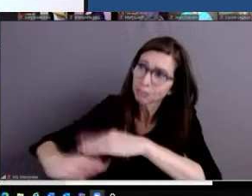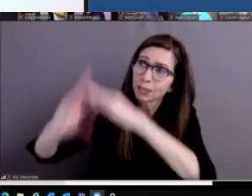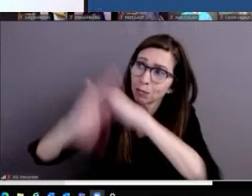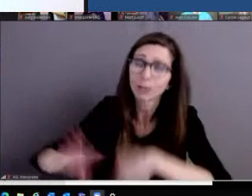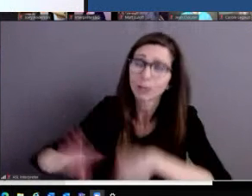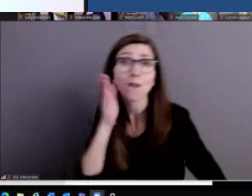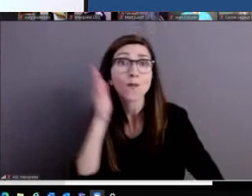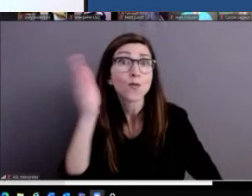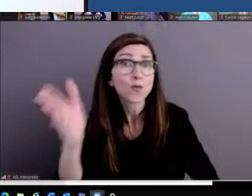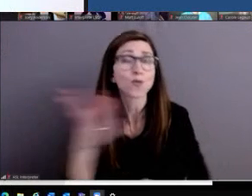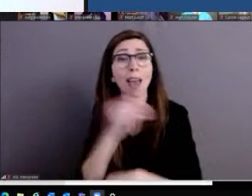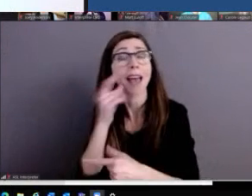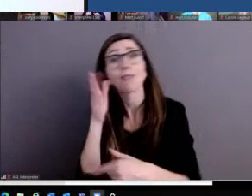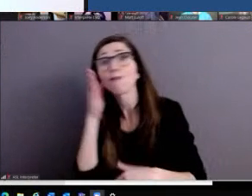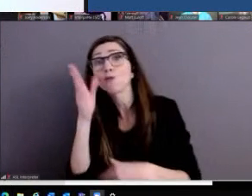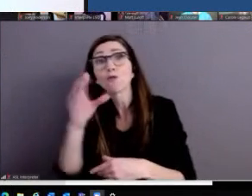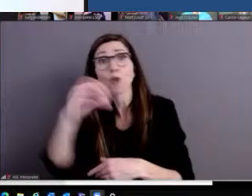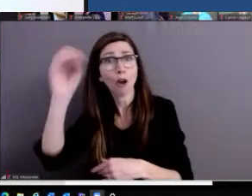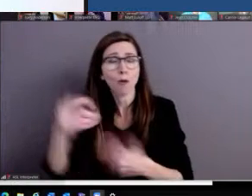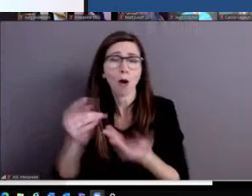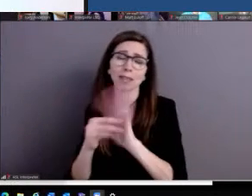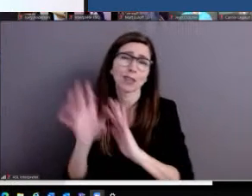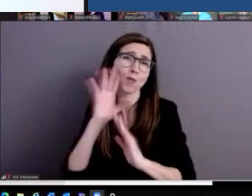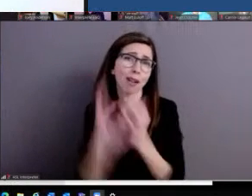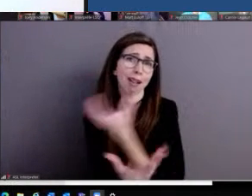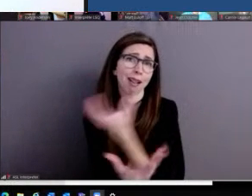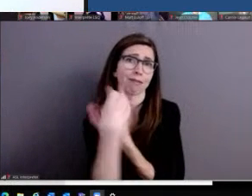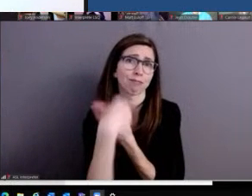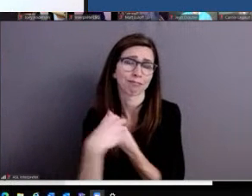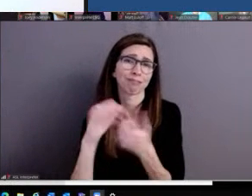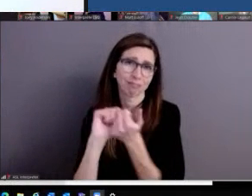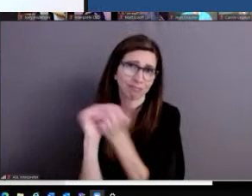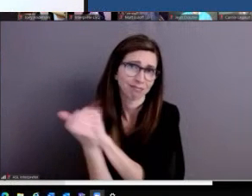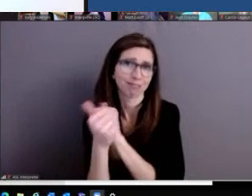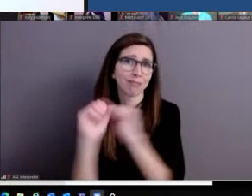a city that is inclusive of everyone.